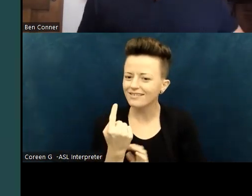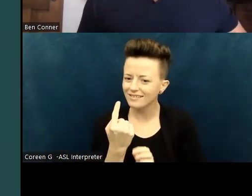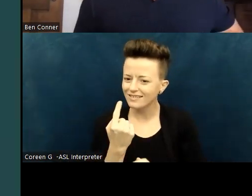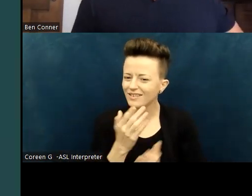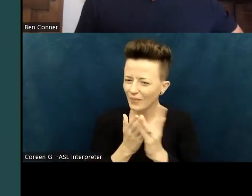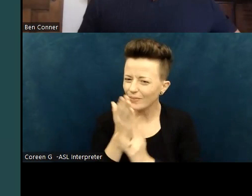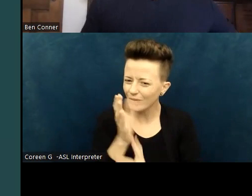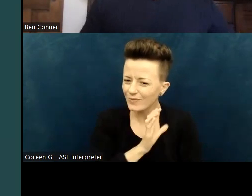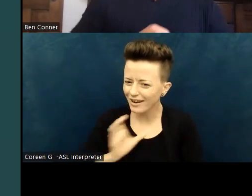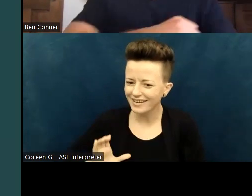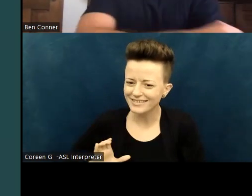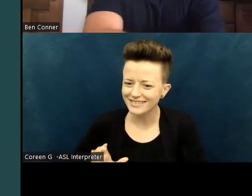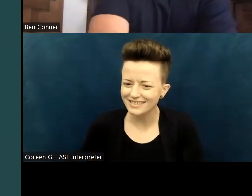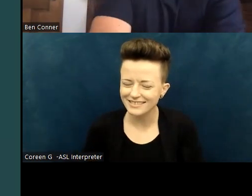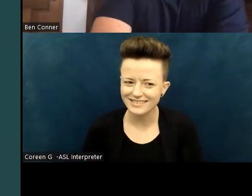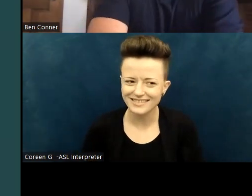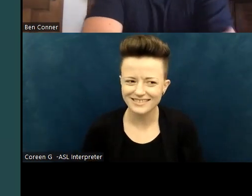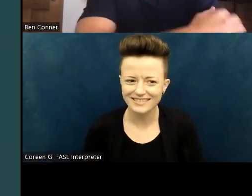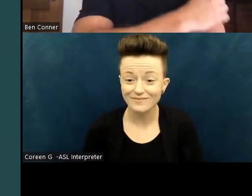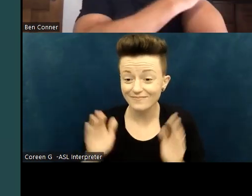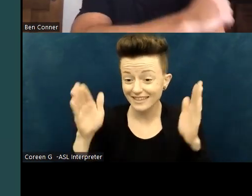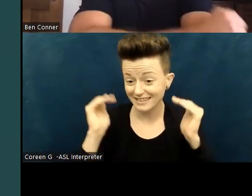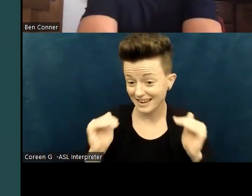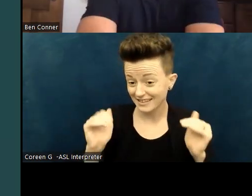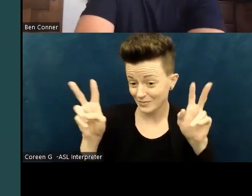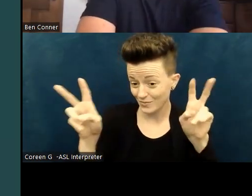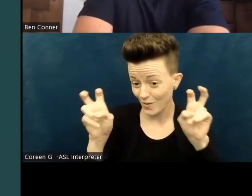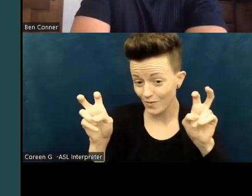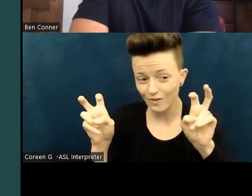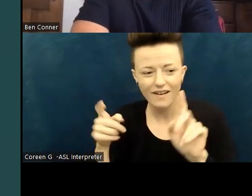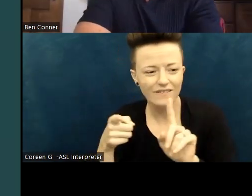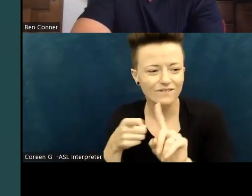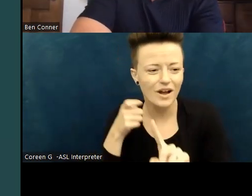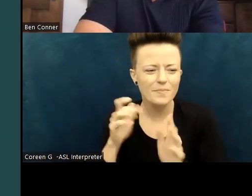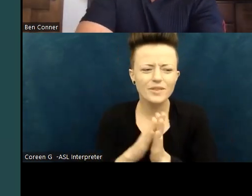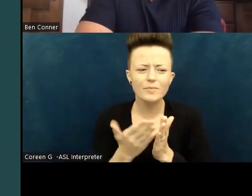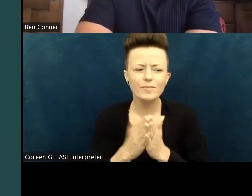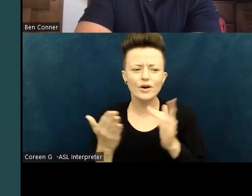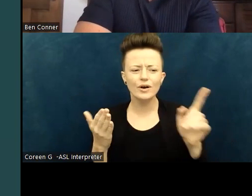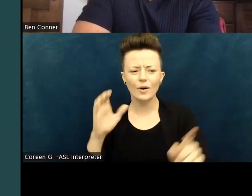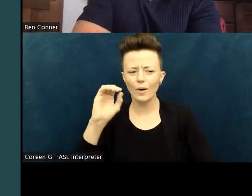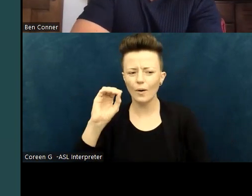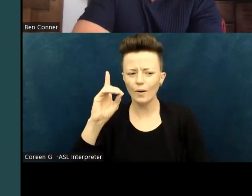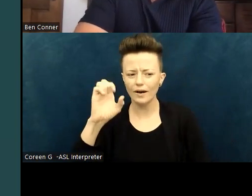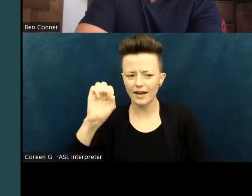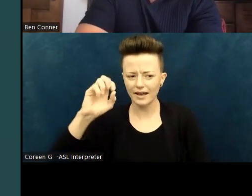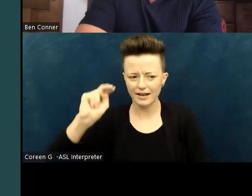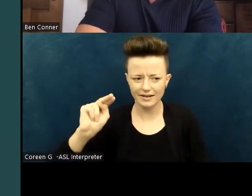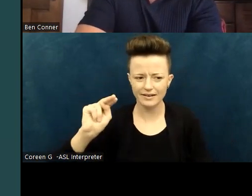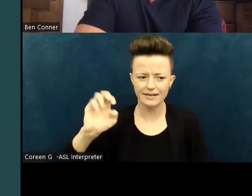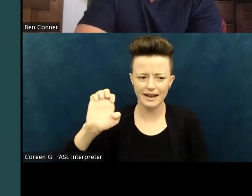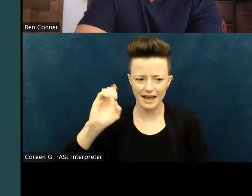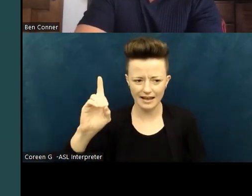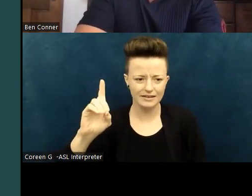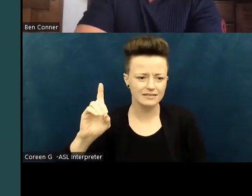So this next slide is just a quote from Odin's And You Welcomed Me, which is a source book on hospitality in early Christian